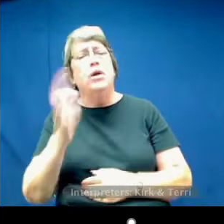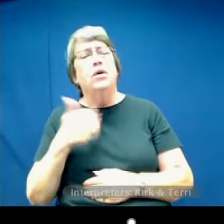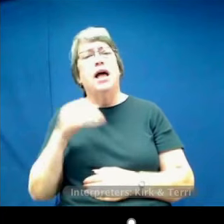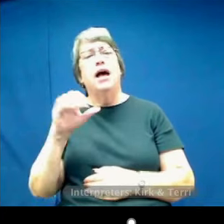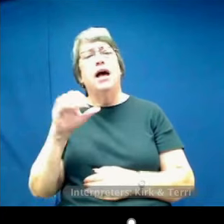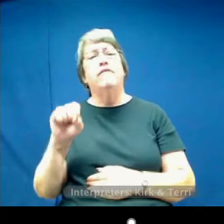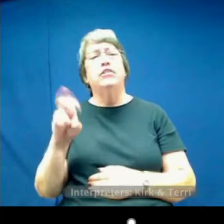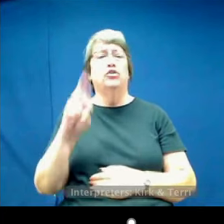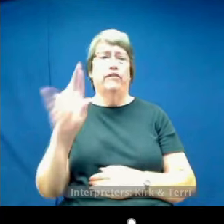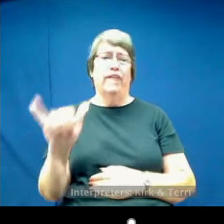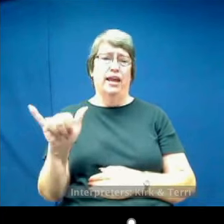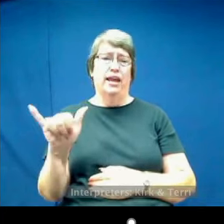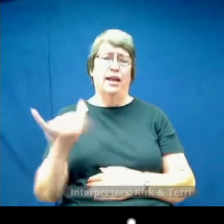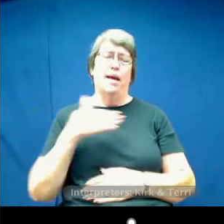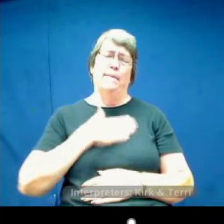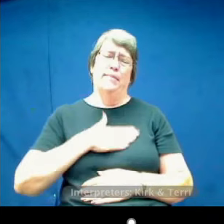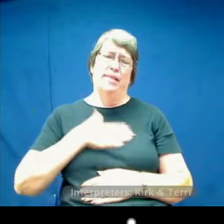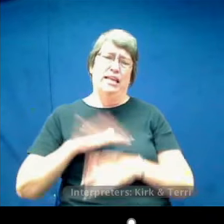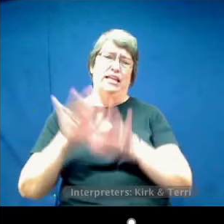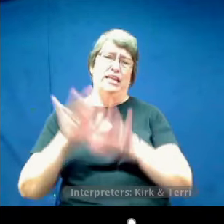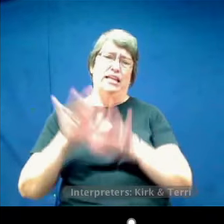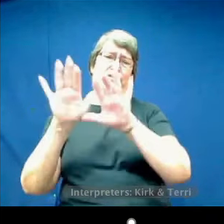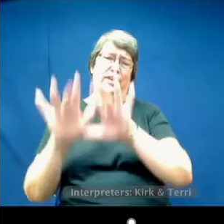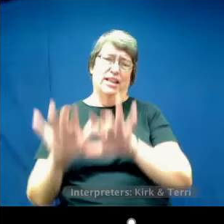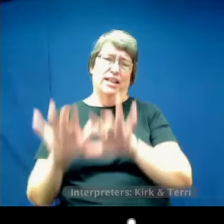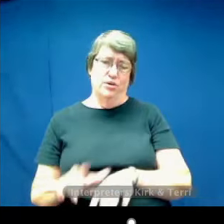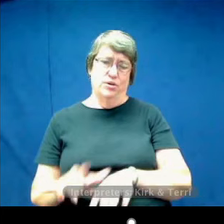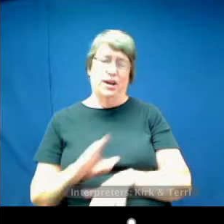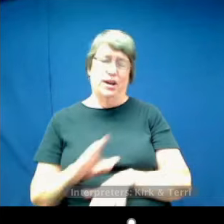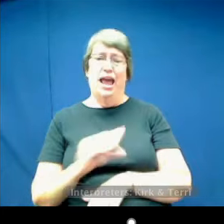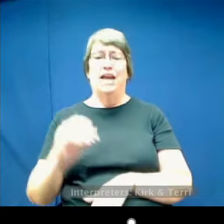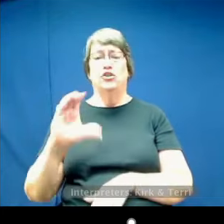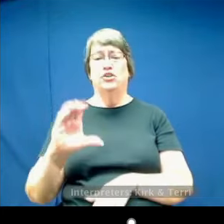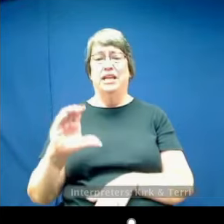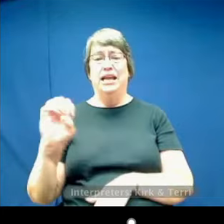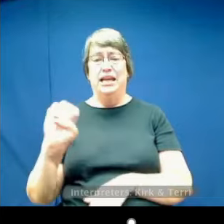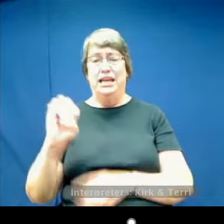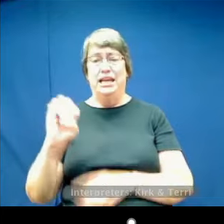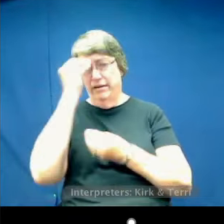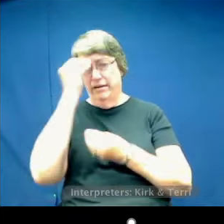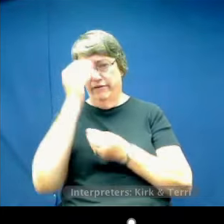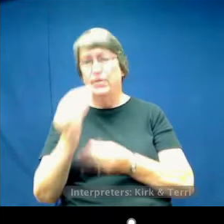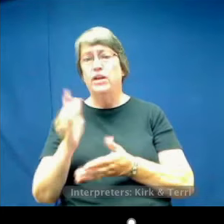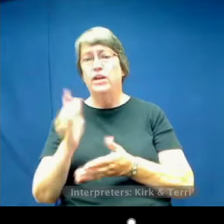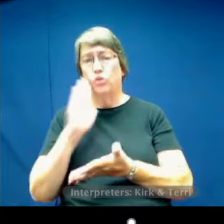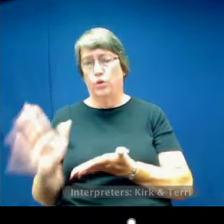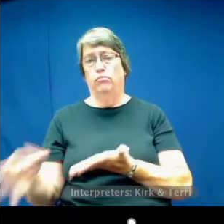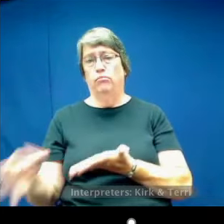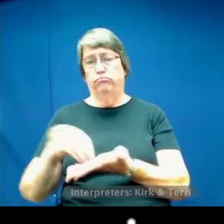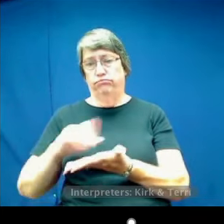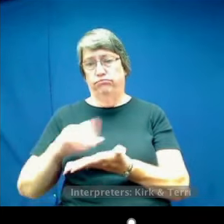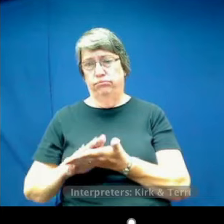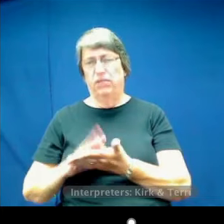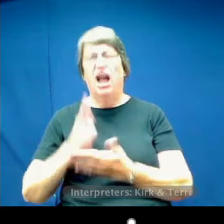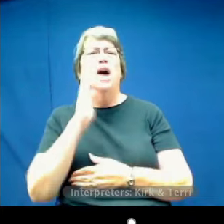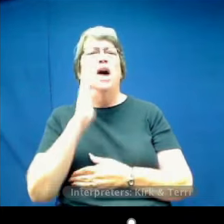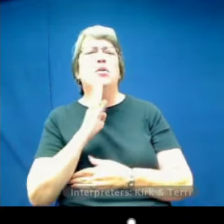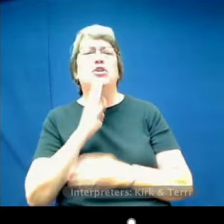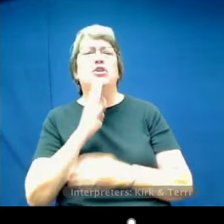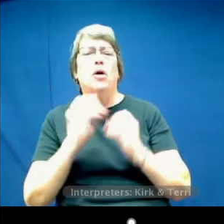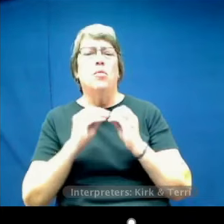your experience, and also at that time your CE information will be gathered. I will talk more about